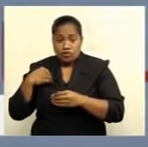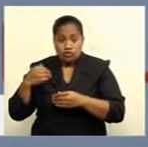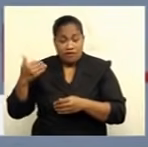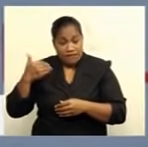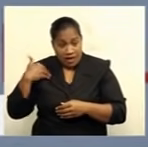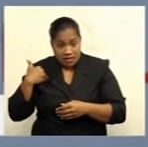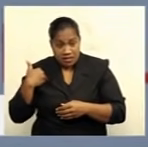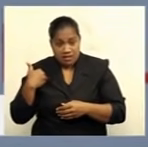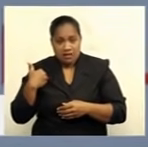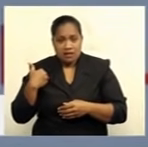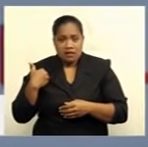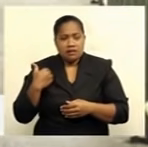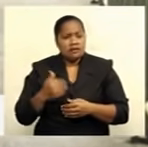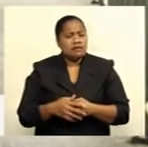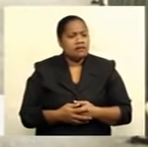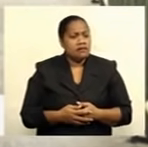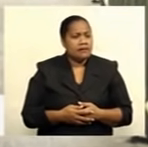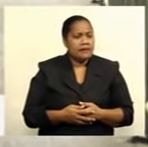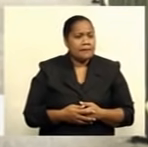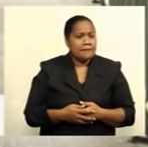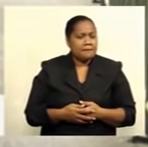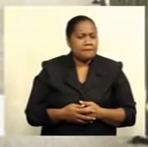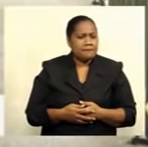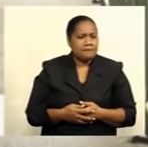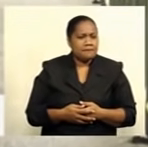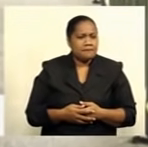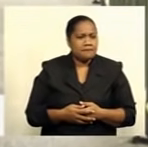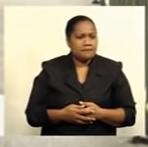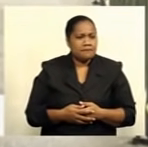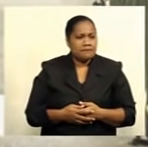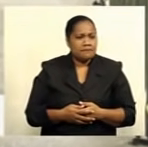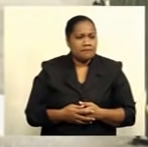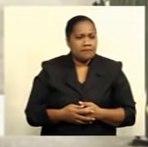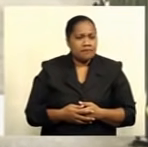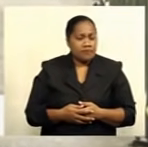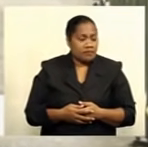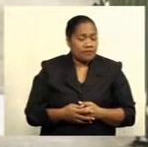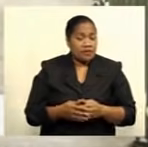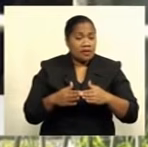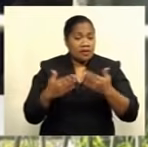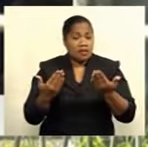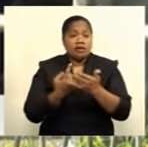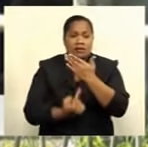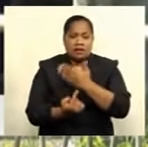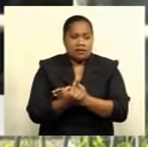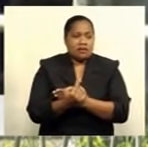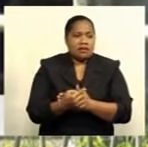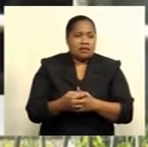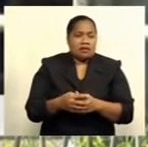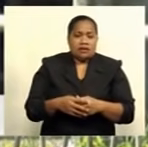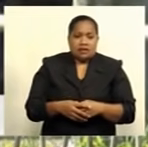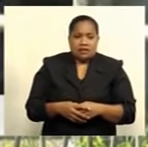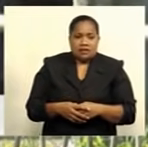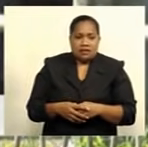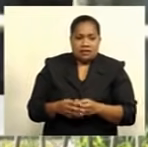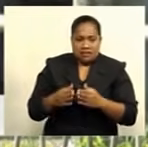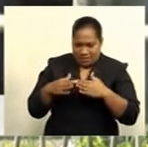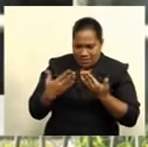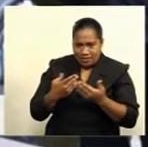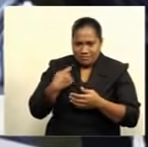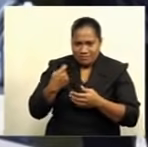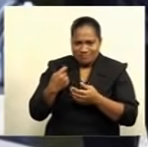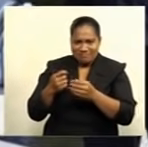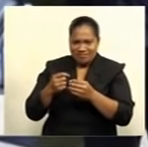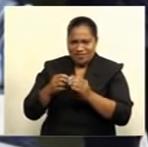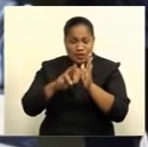us on a pathway of getting out of the current restrictions.